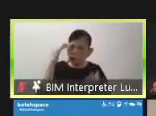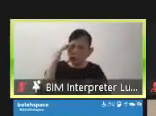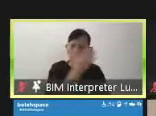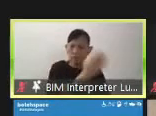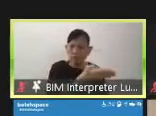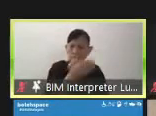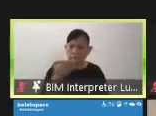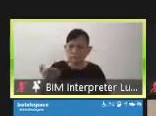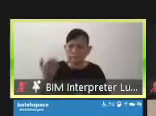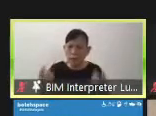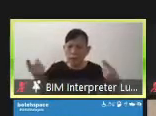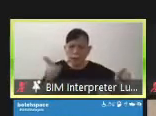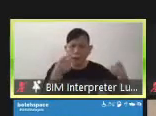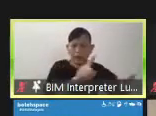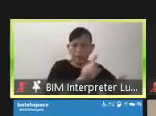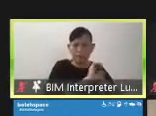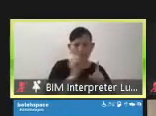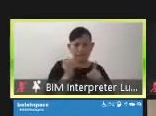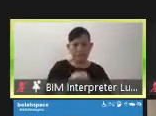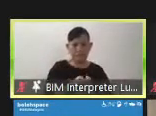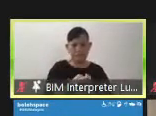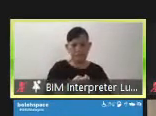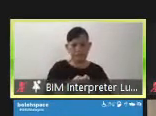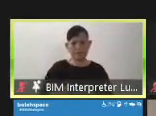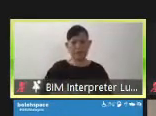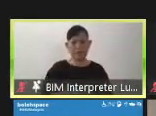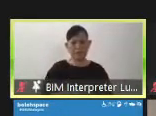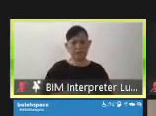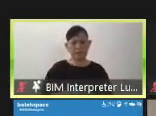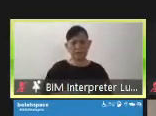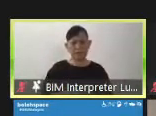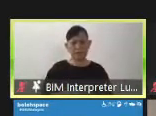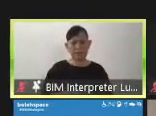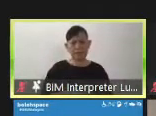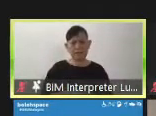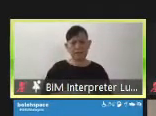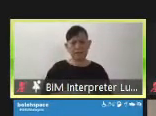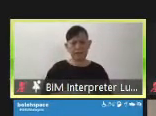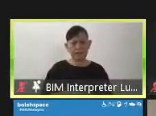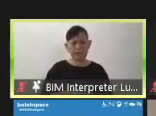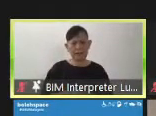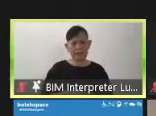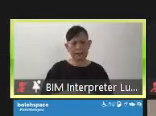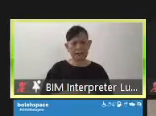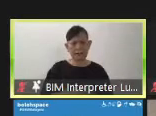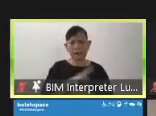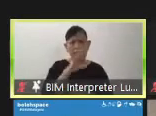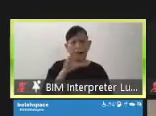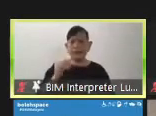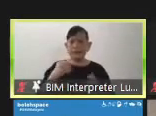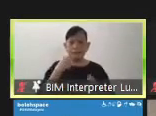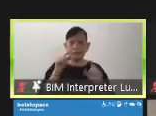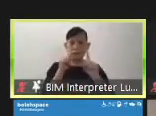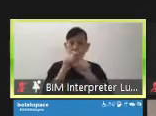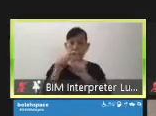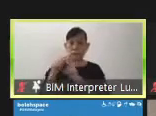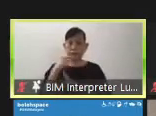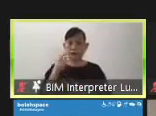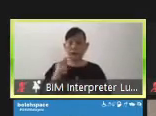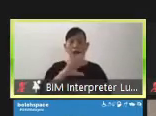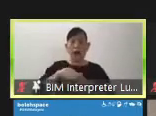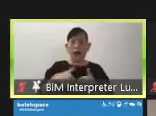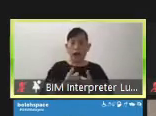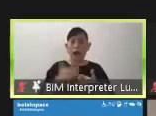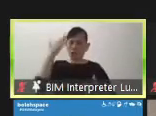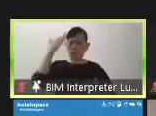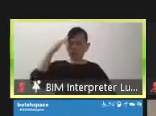you realize that in each of us, and that itself is the greatest thing that you can do for the world, is to realize your own